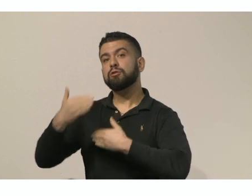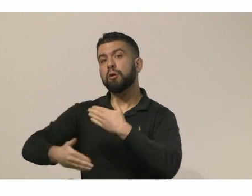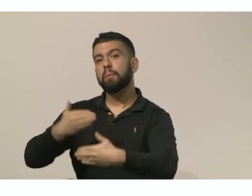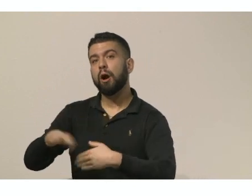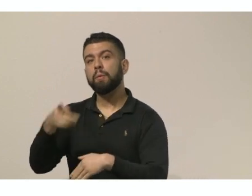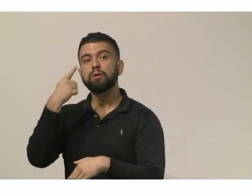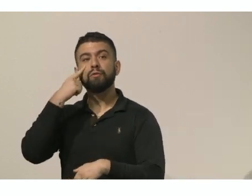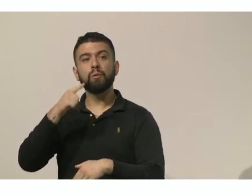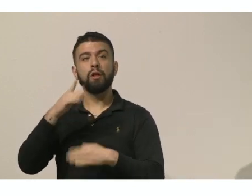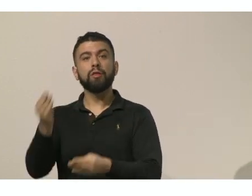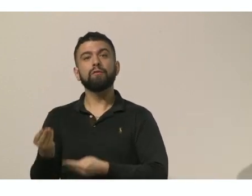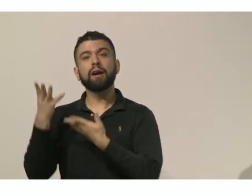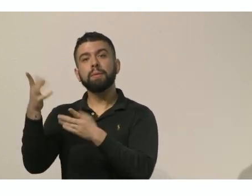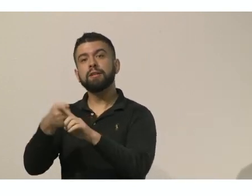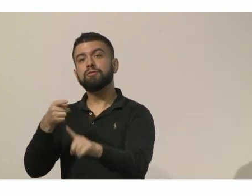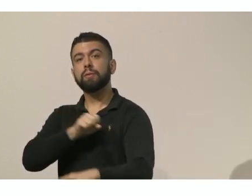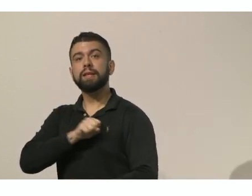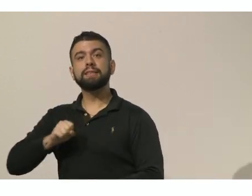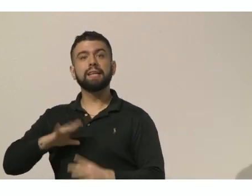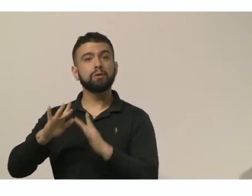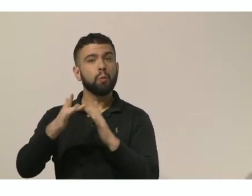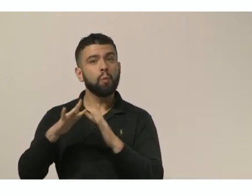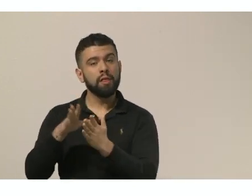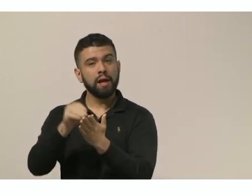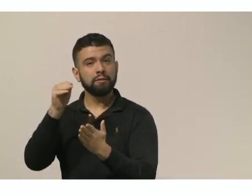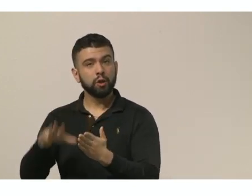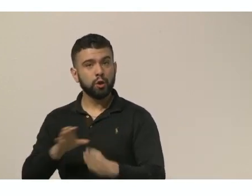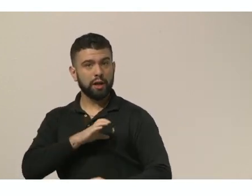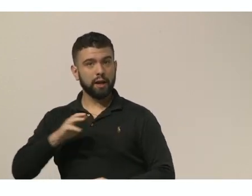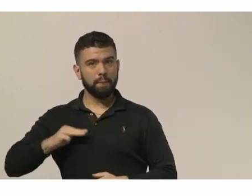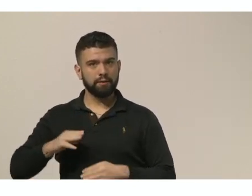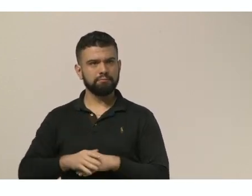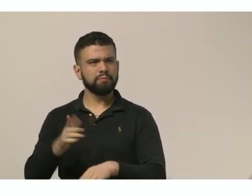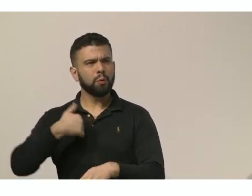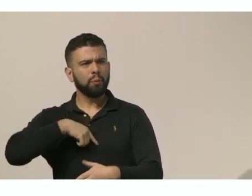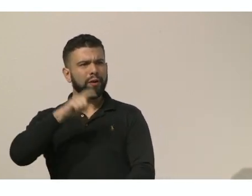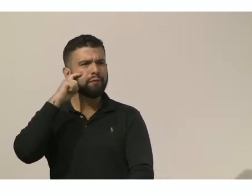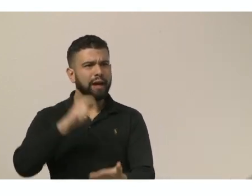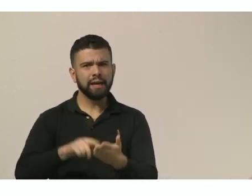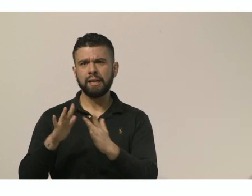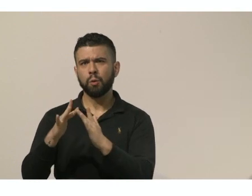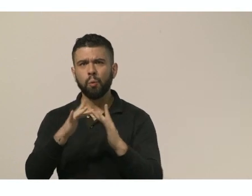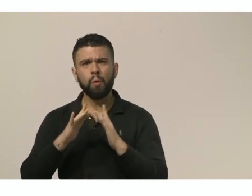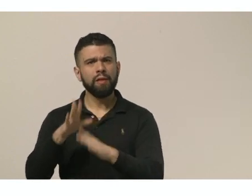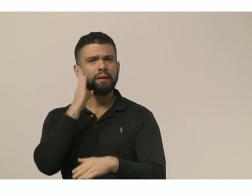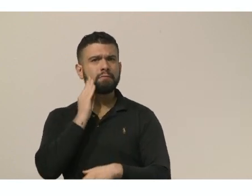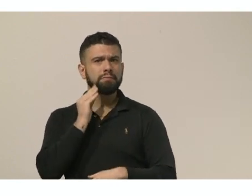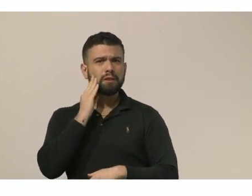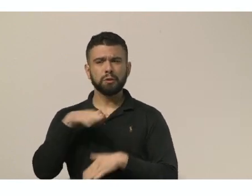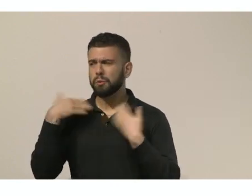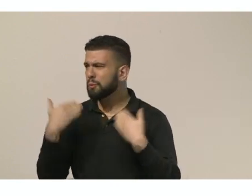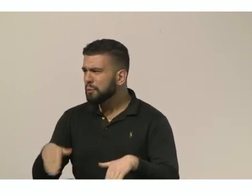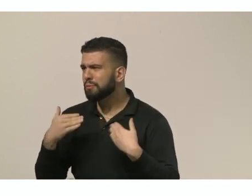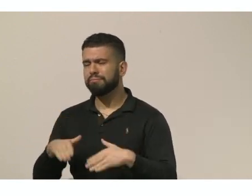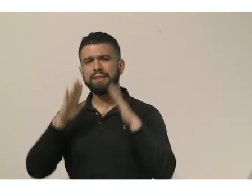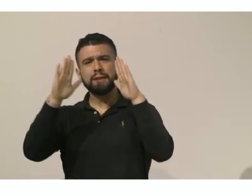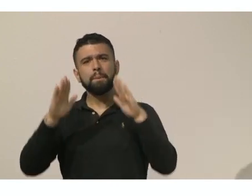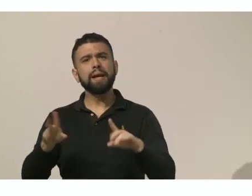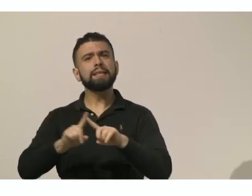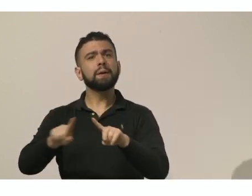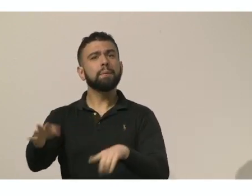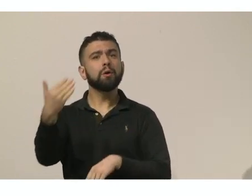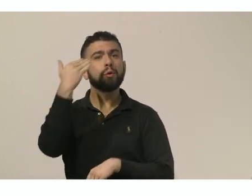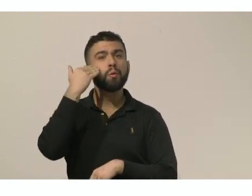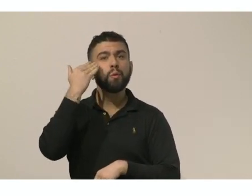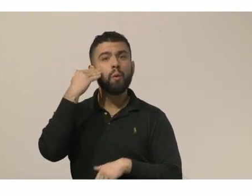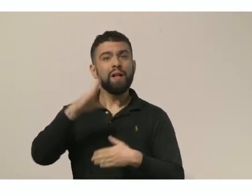Senate's Online Learning Committee. We recognize the richness of an online learning experience for students, but know that flexibility can